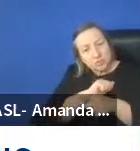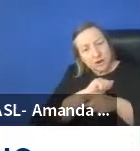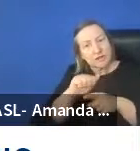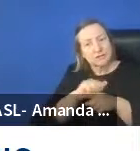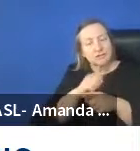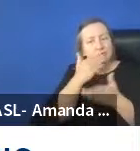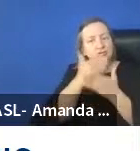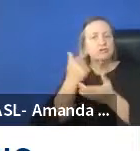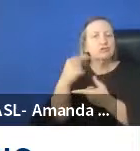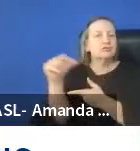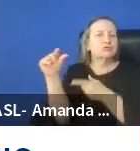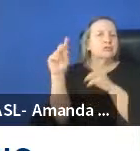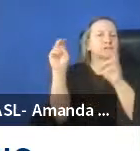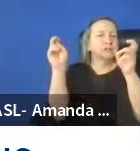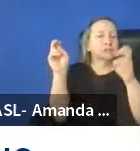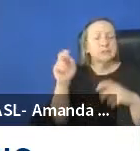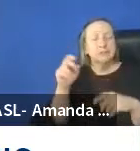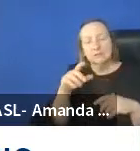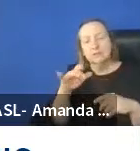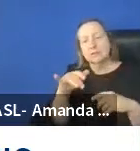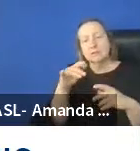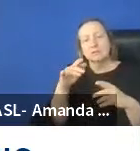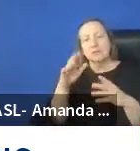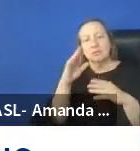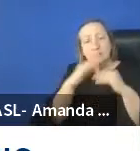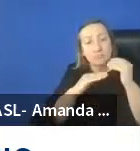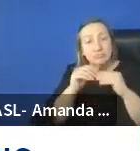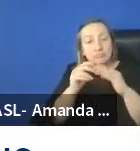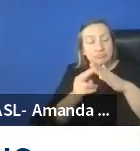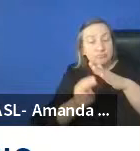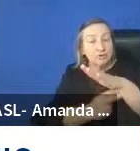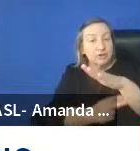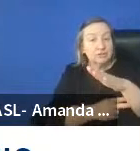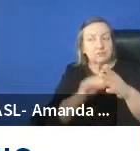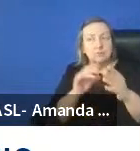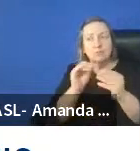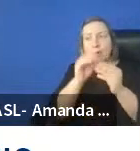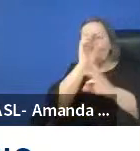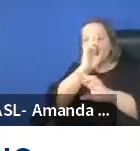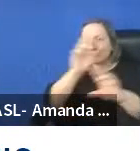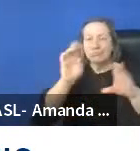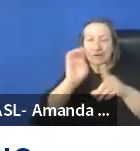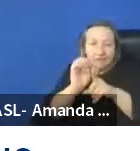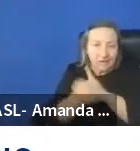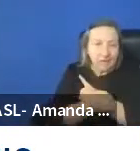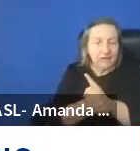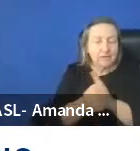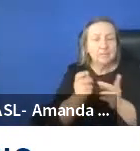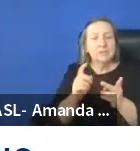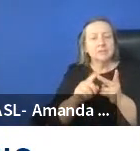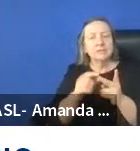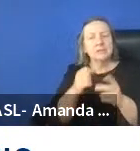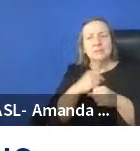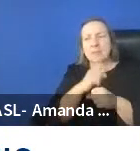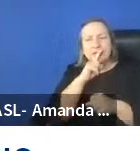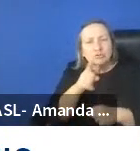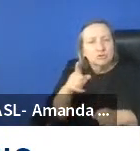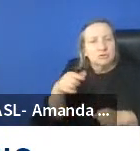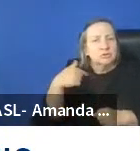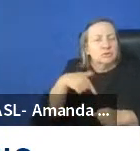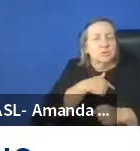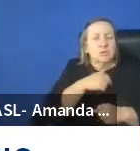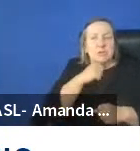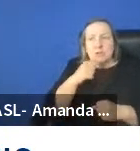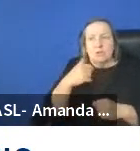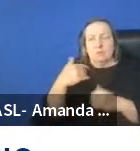bridge that is respectful of environment, and making sure that we are not